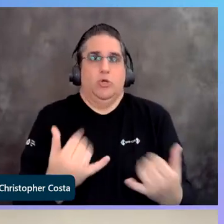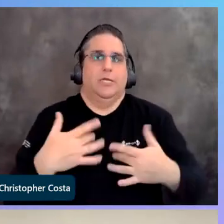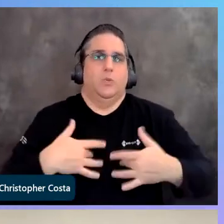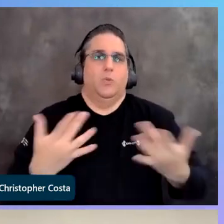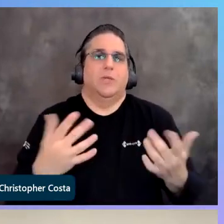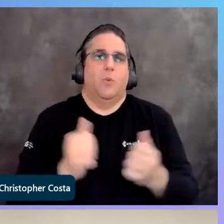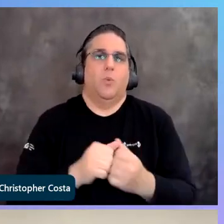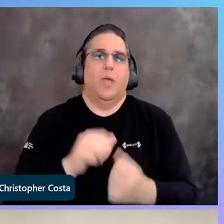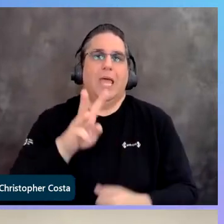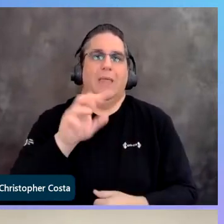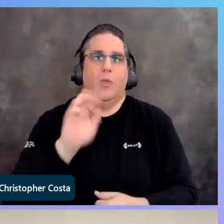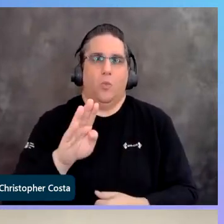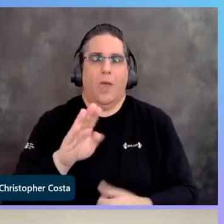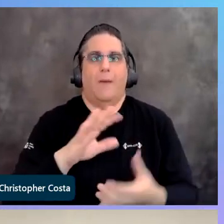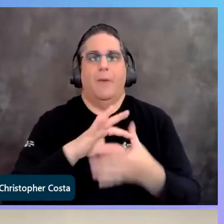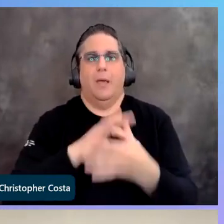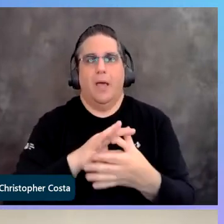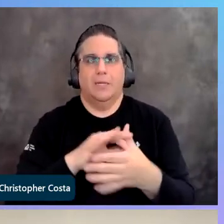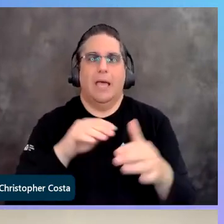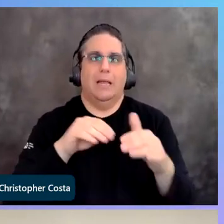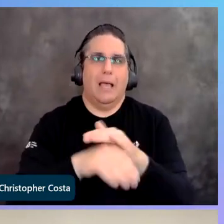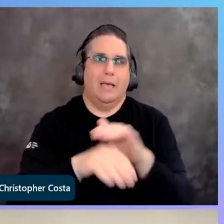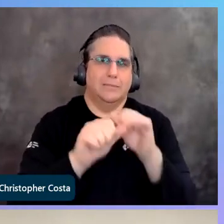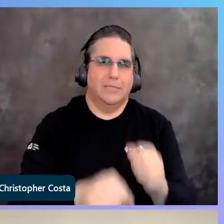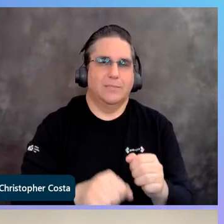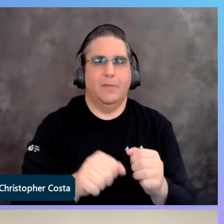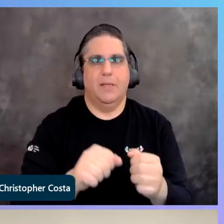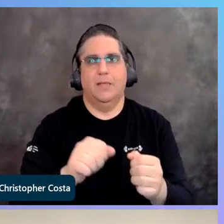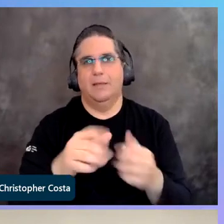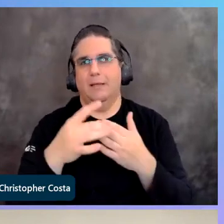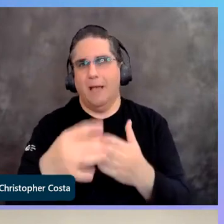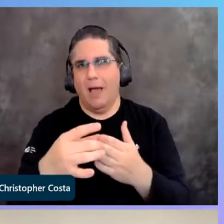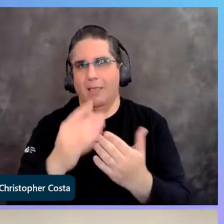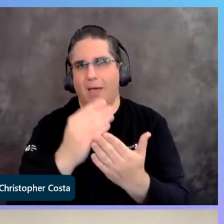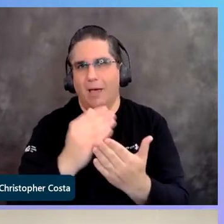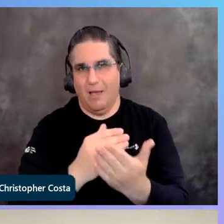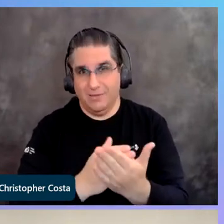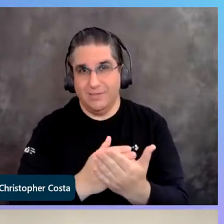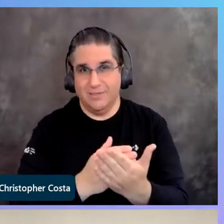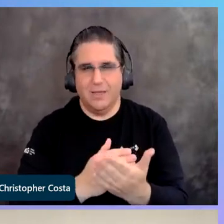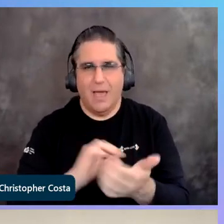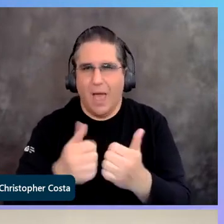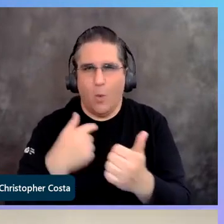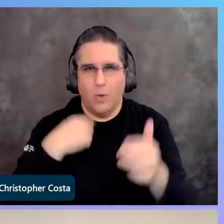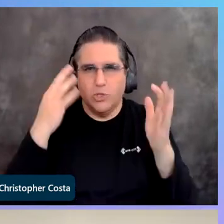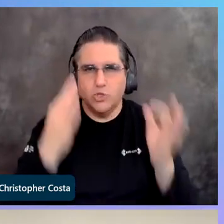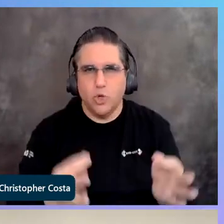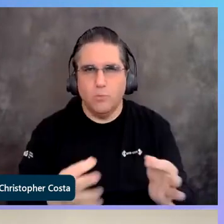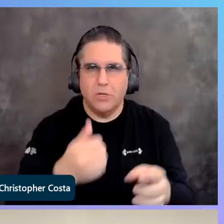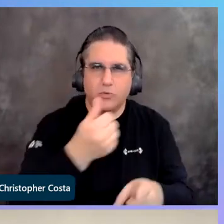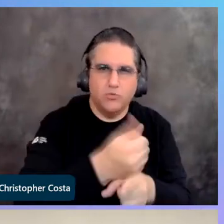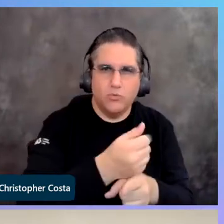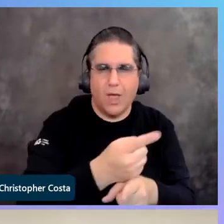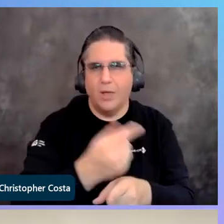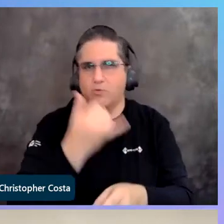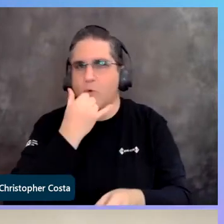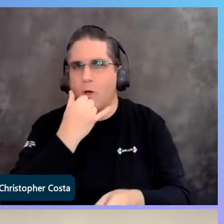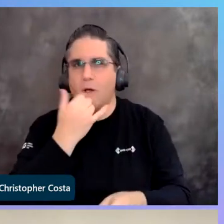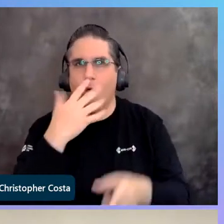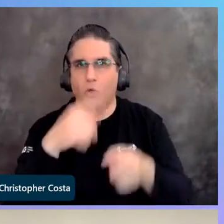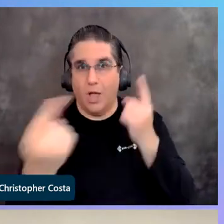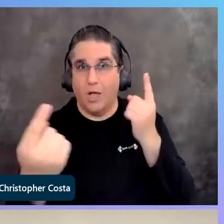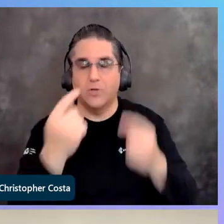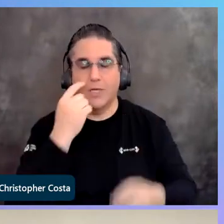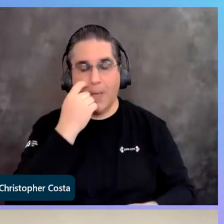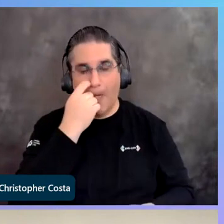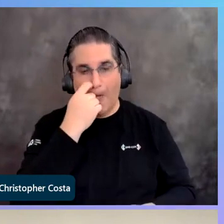Web Content Accessibility Guidelines and how color contrast is determined. Today, currently, right now, we